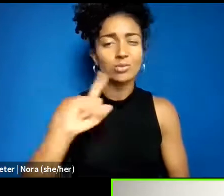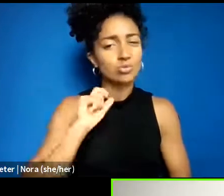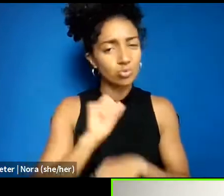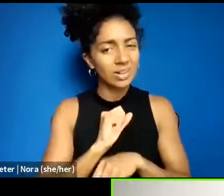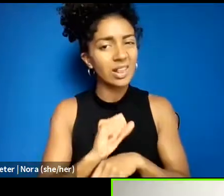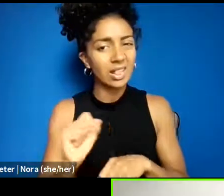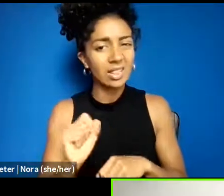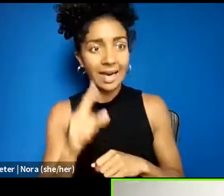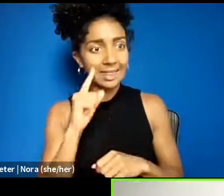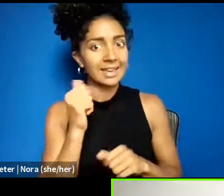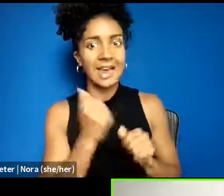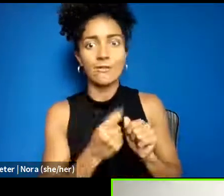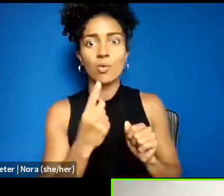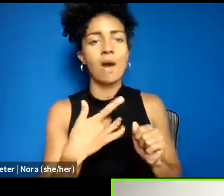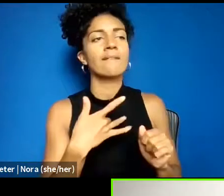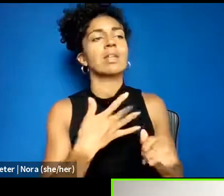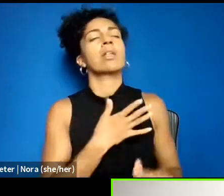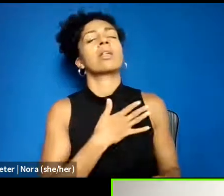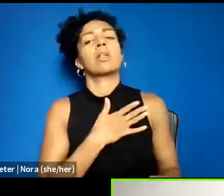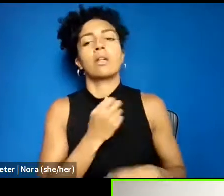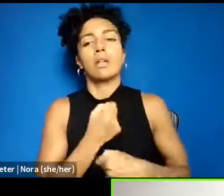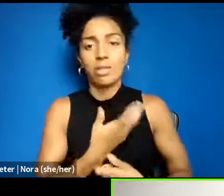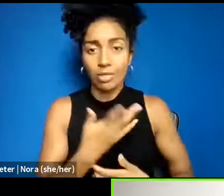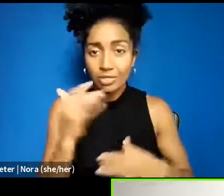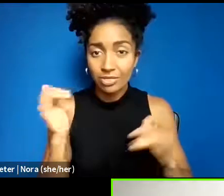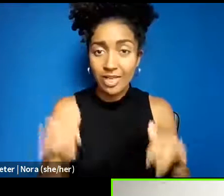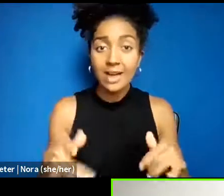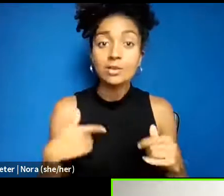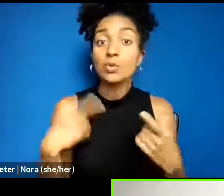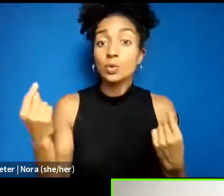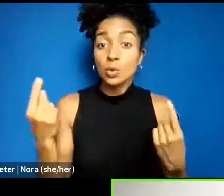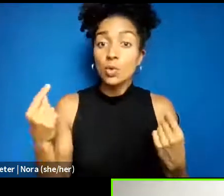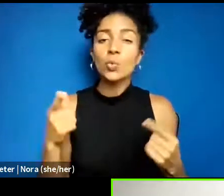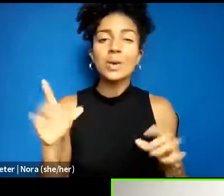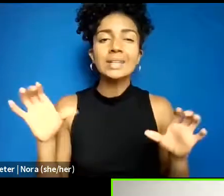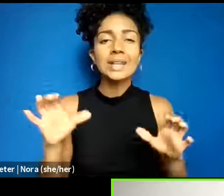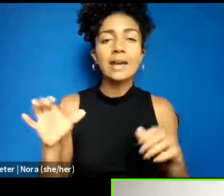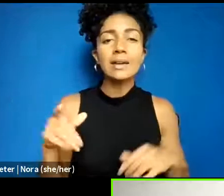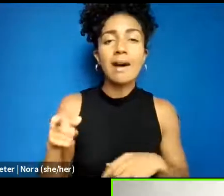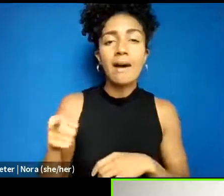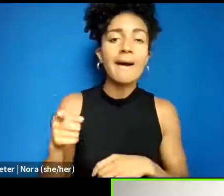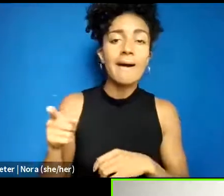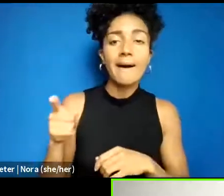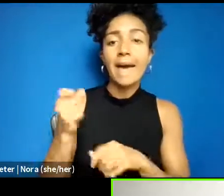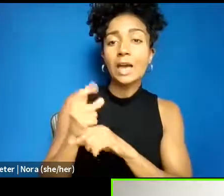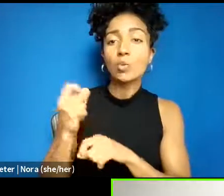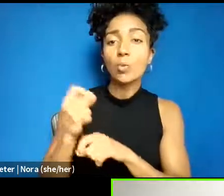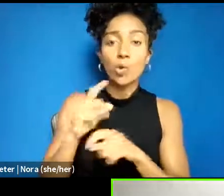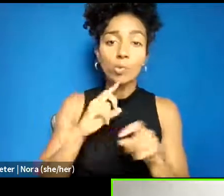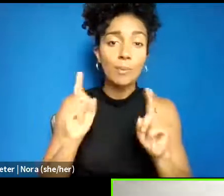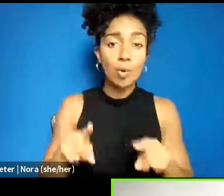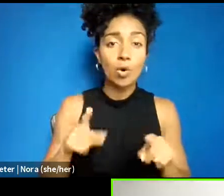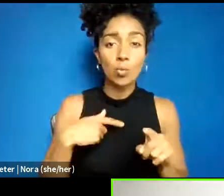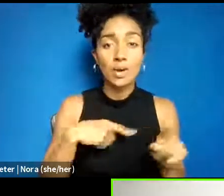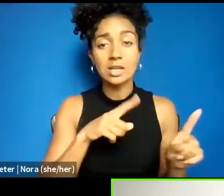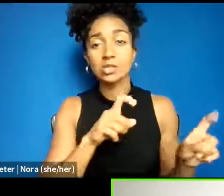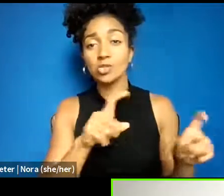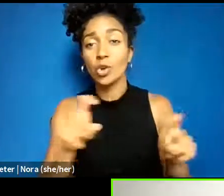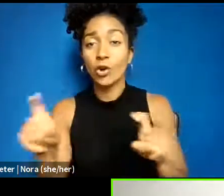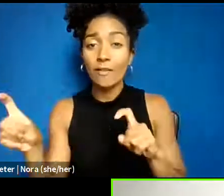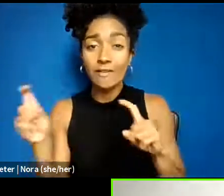work report where we surveyed 13,000 people, and 7 out of 10 folks are experiencing this.